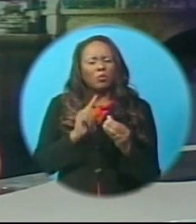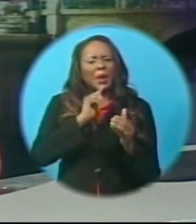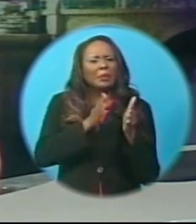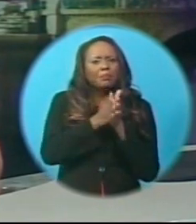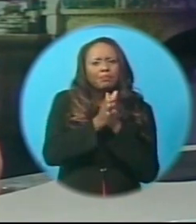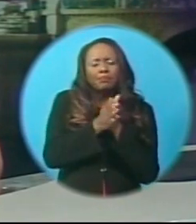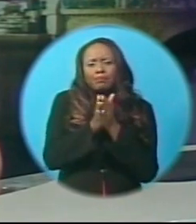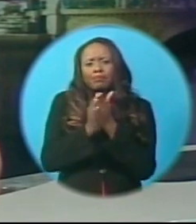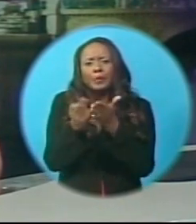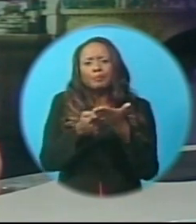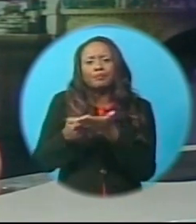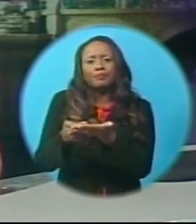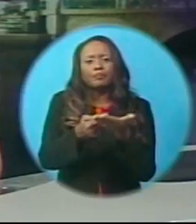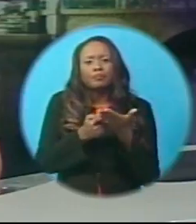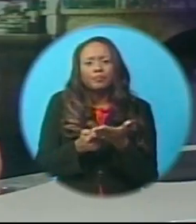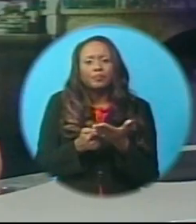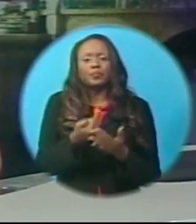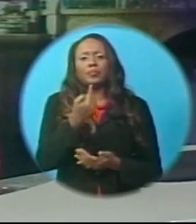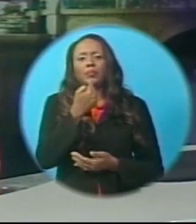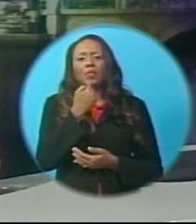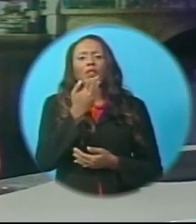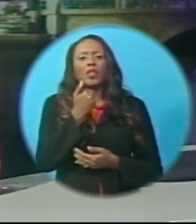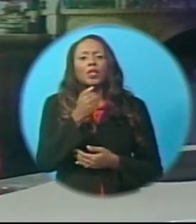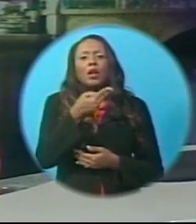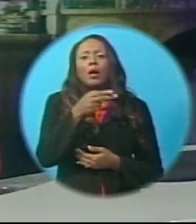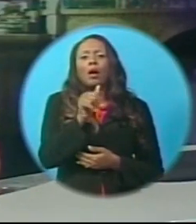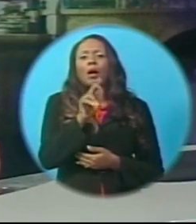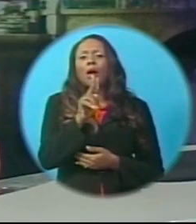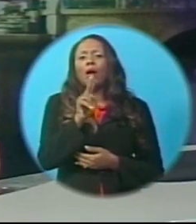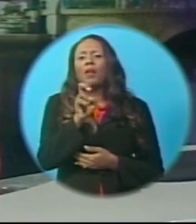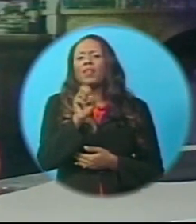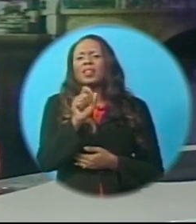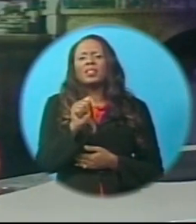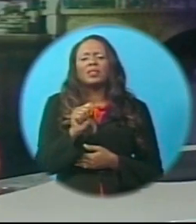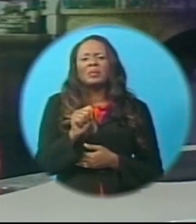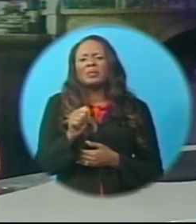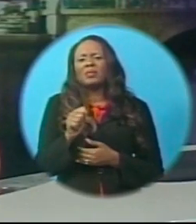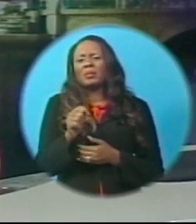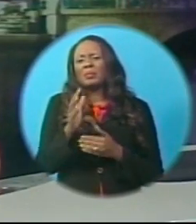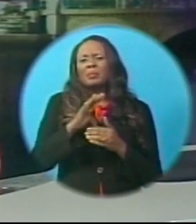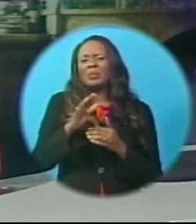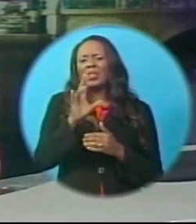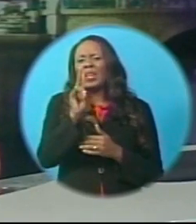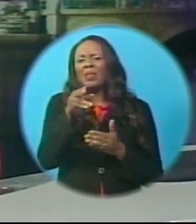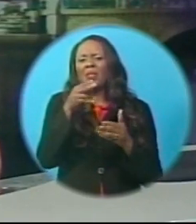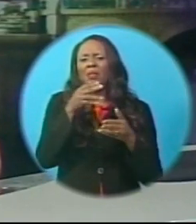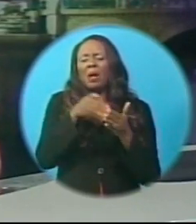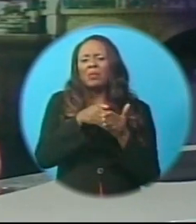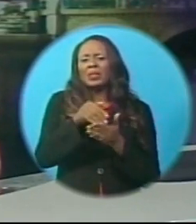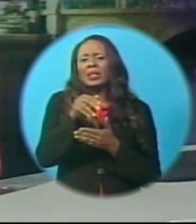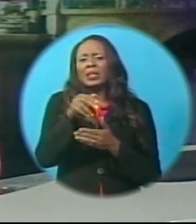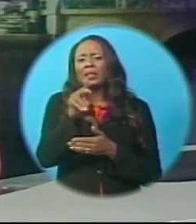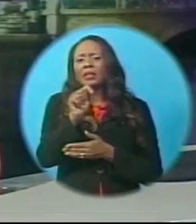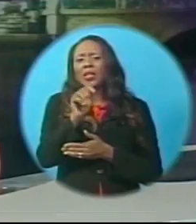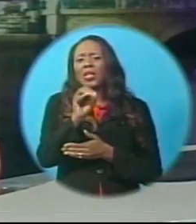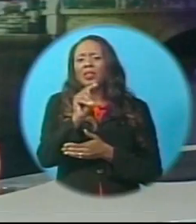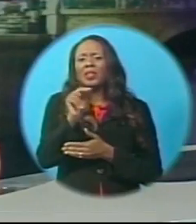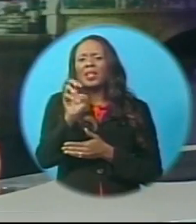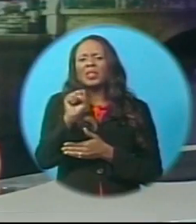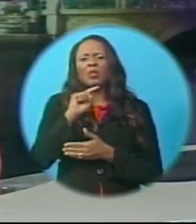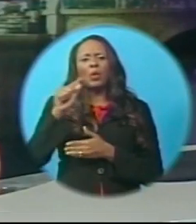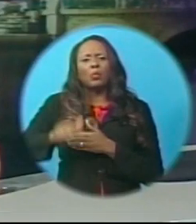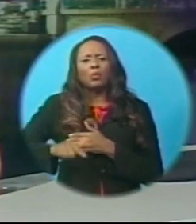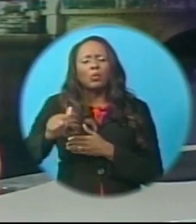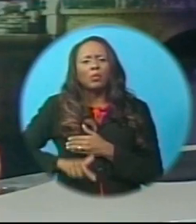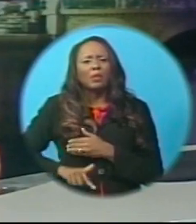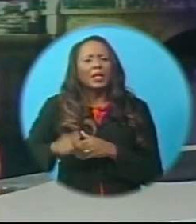the talks. And with the harvest expected to be no more than 7,000 tons, the lowest ever on record, he's contending that it can't be